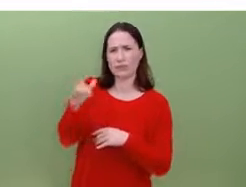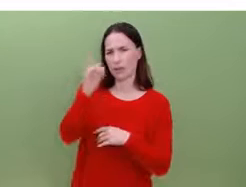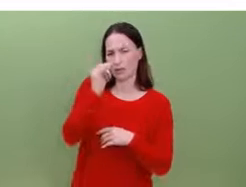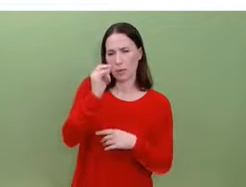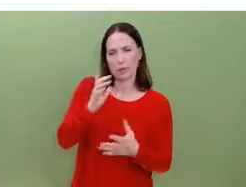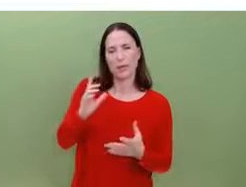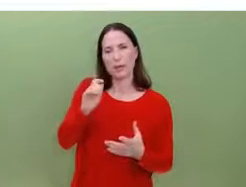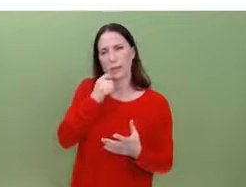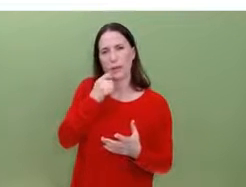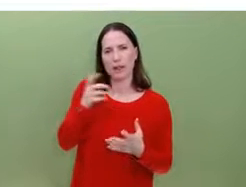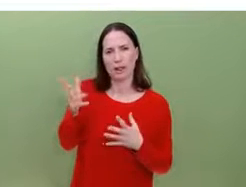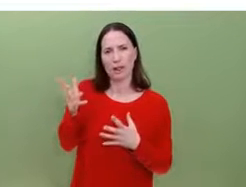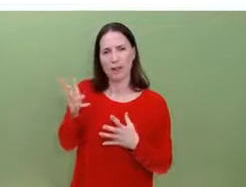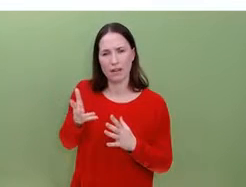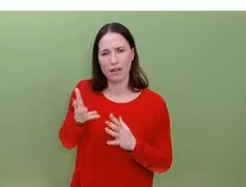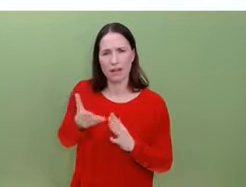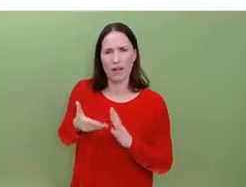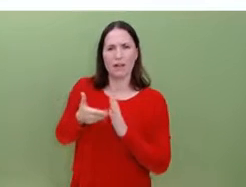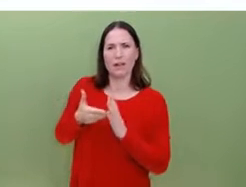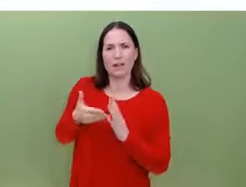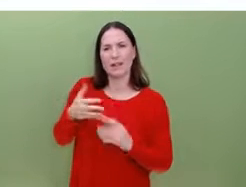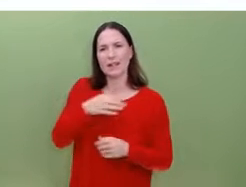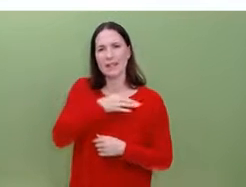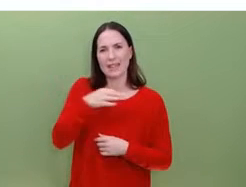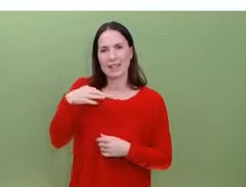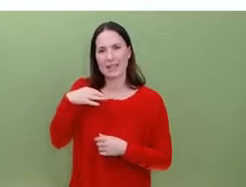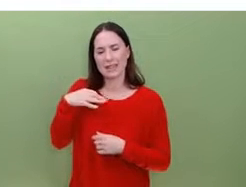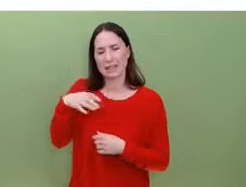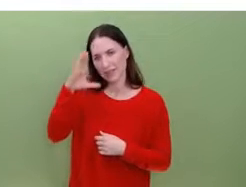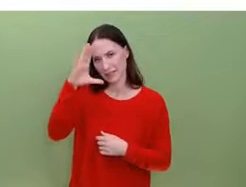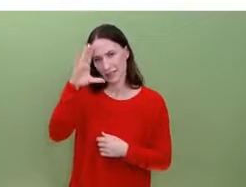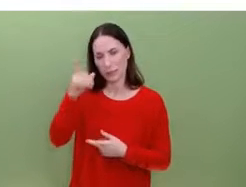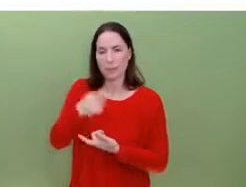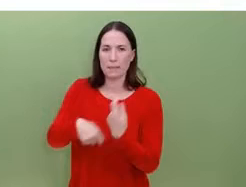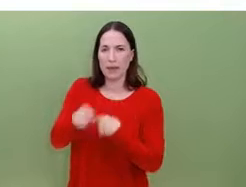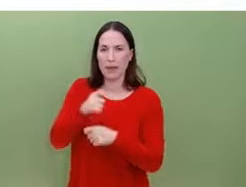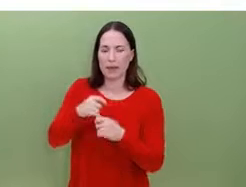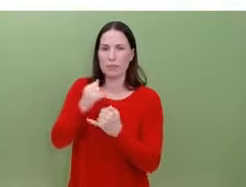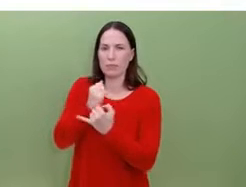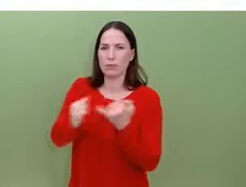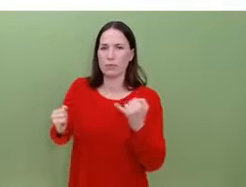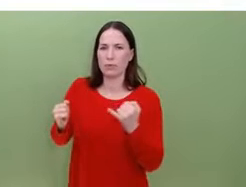something that was clinically dangerous, that allows them to spiral